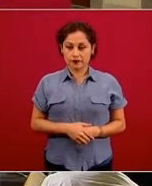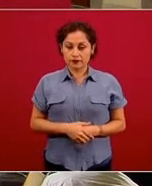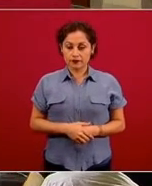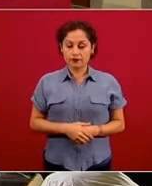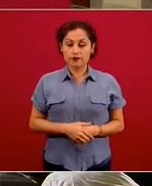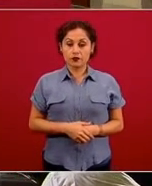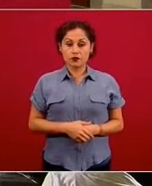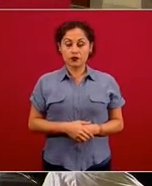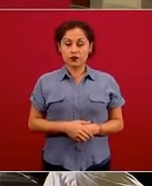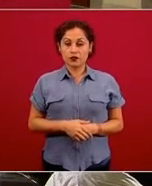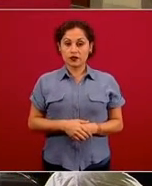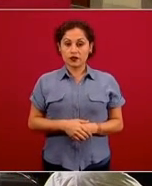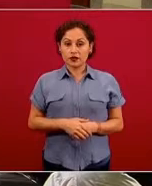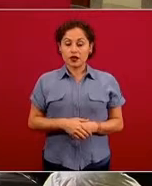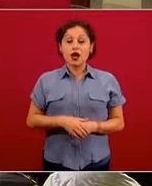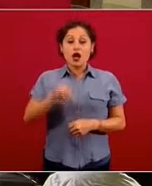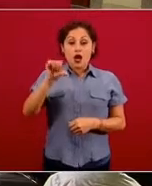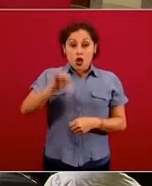floor.